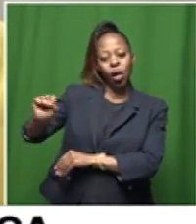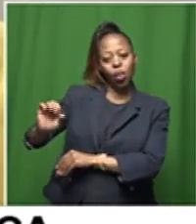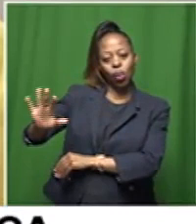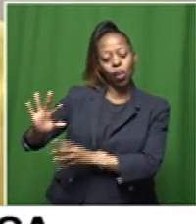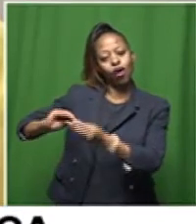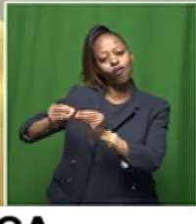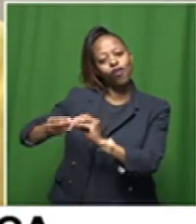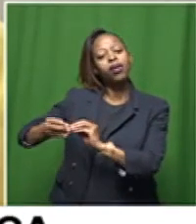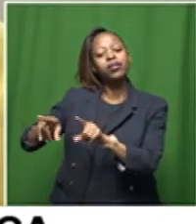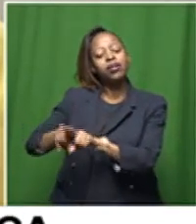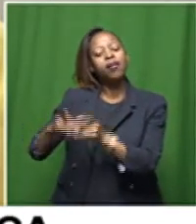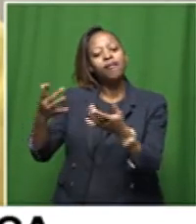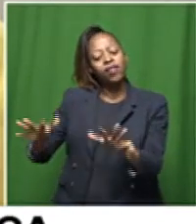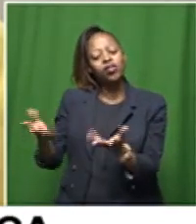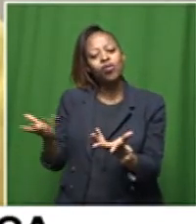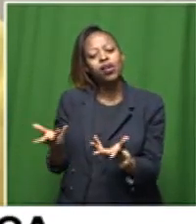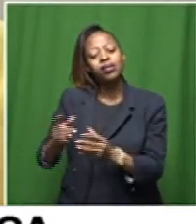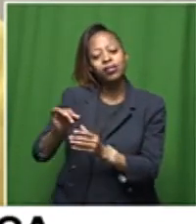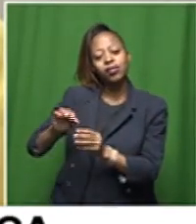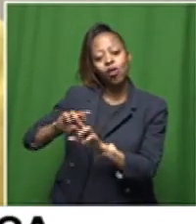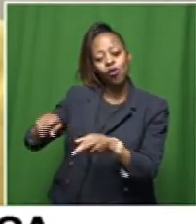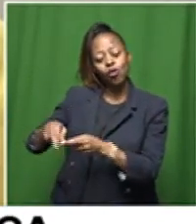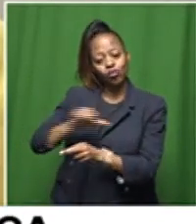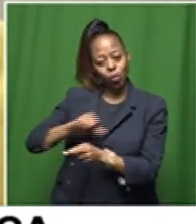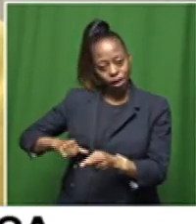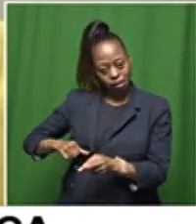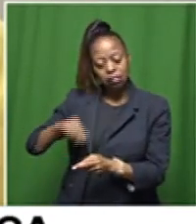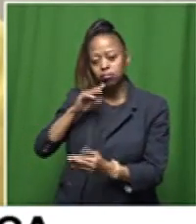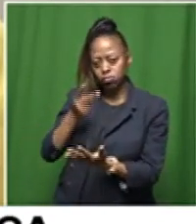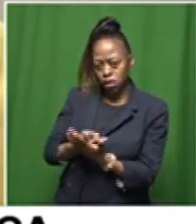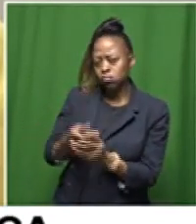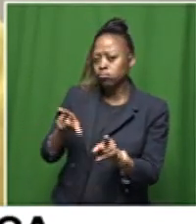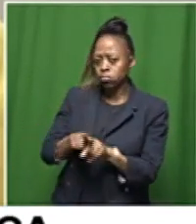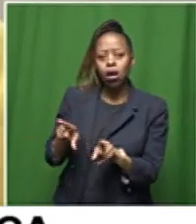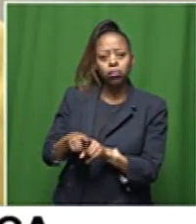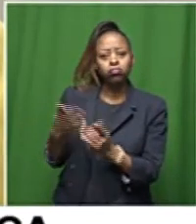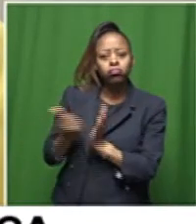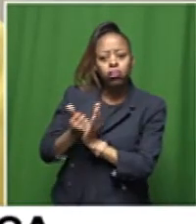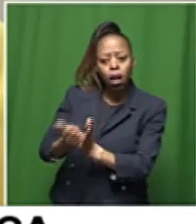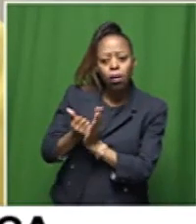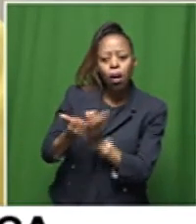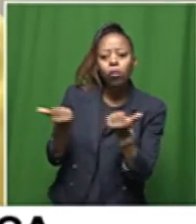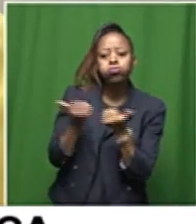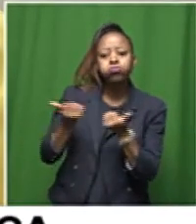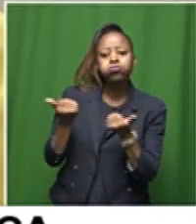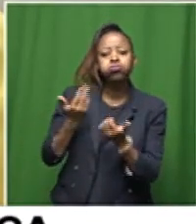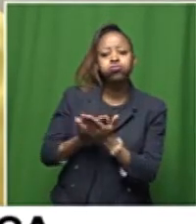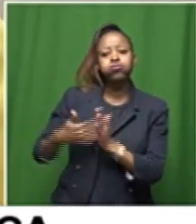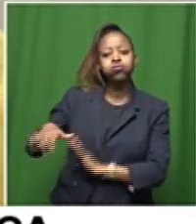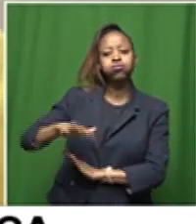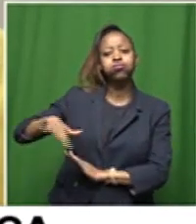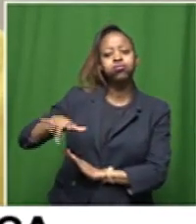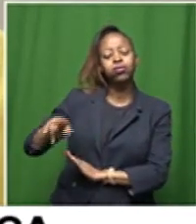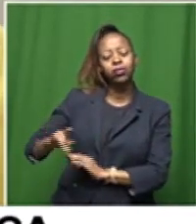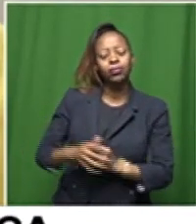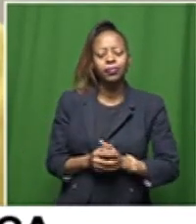fixed our theaters there, so patients can also be able to access a cataract